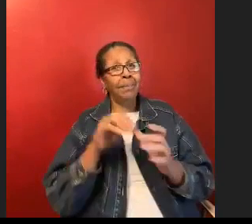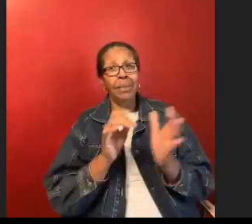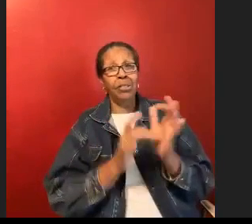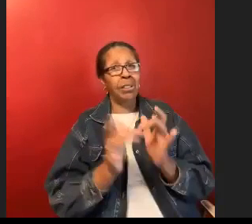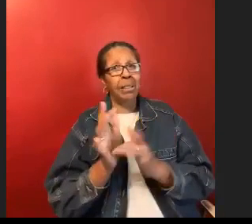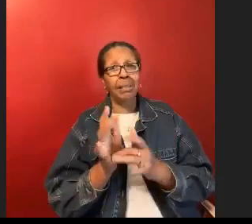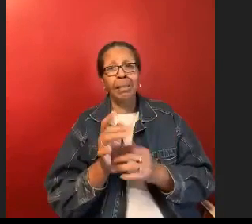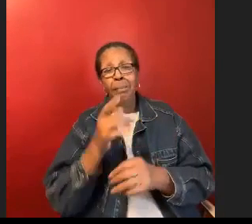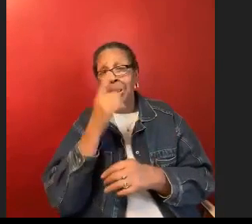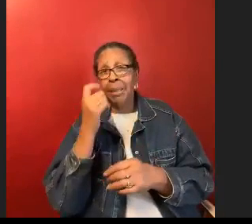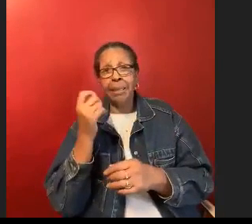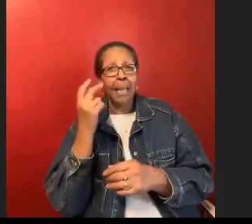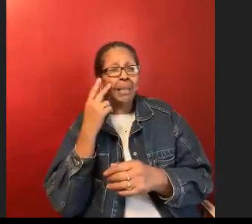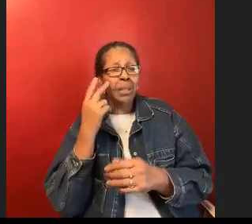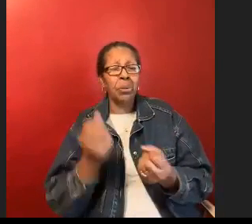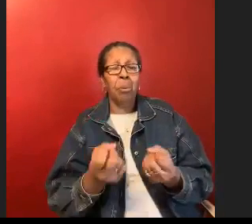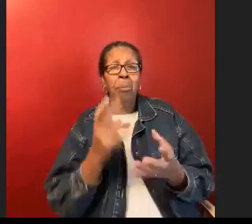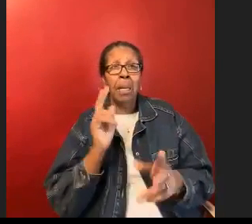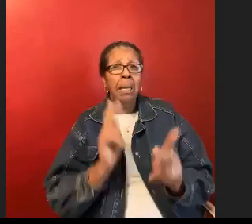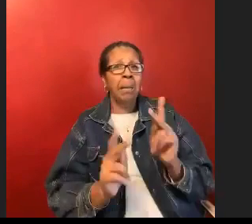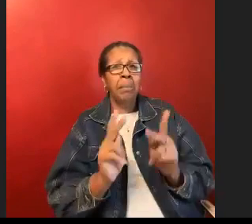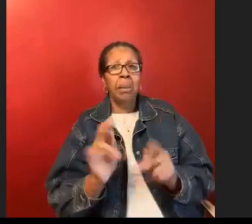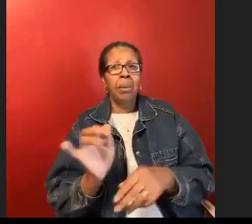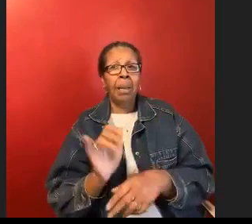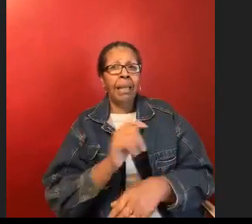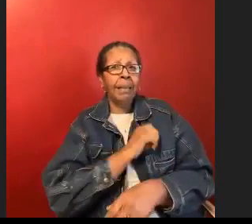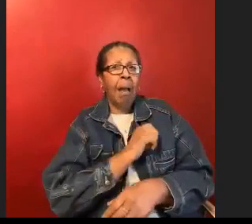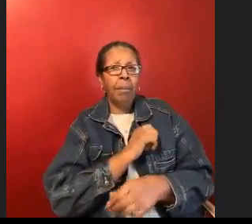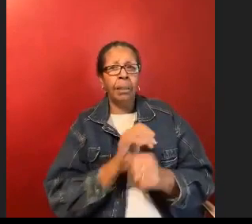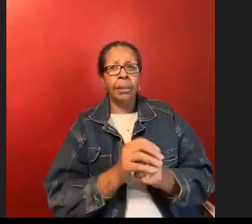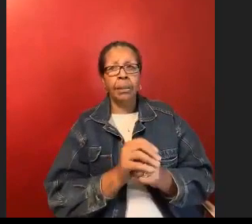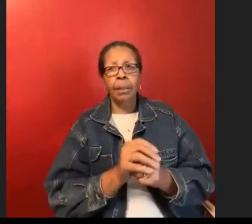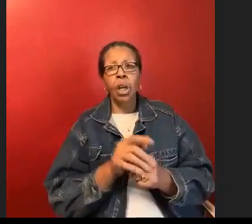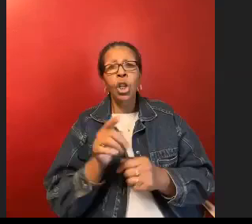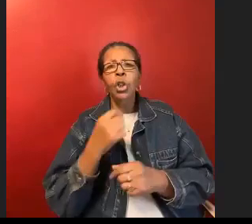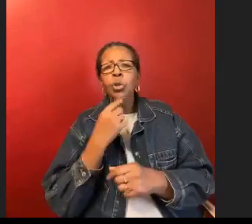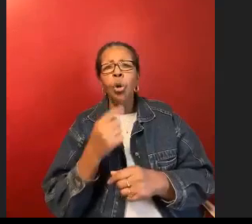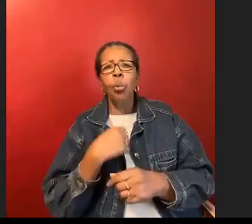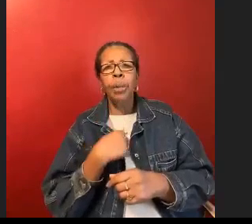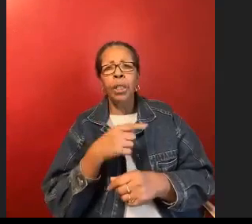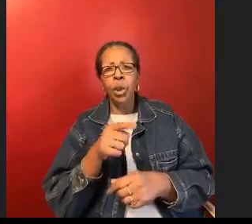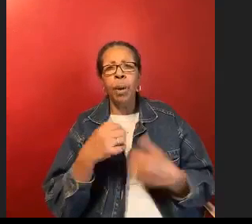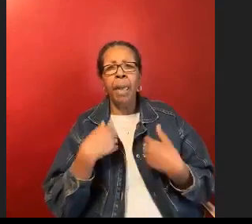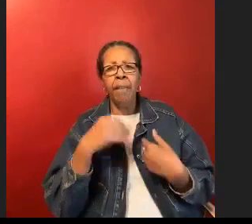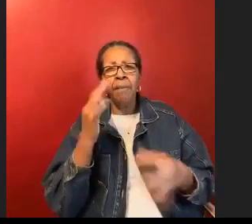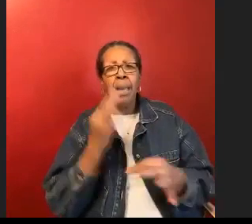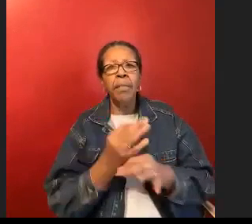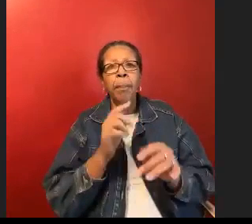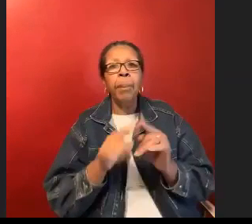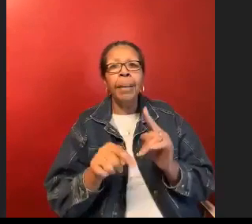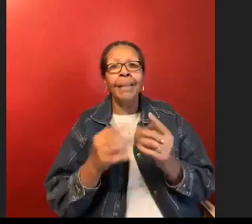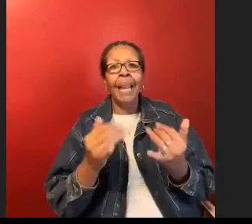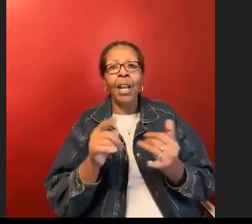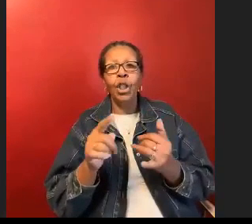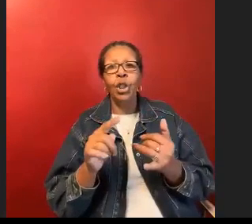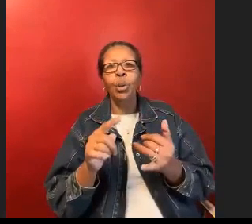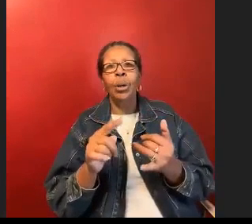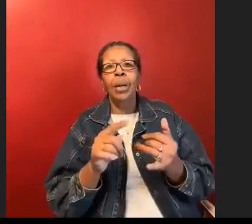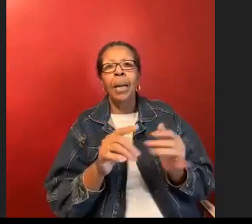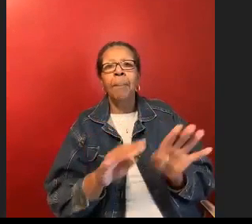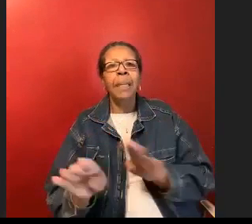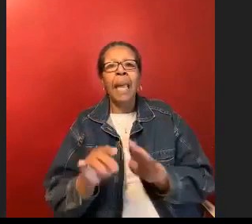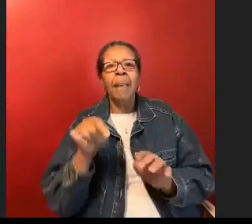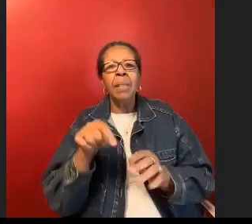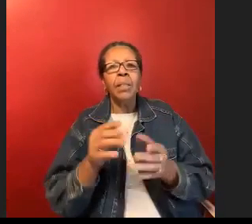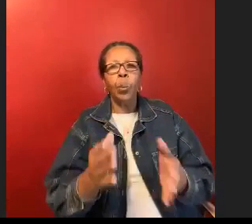like Thomas experienced. You told me you have faith, but then you act this way. And how we